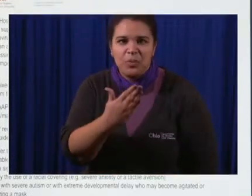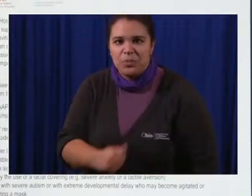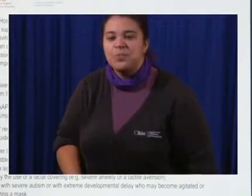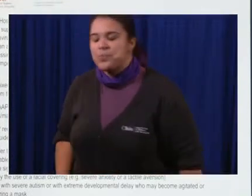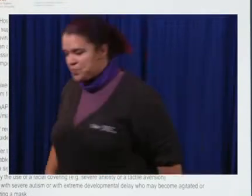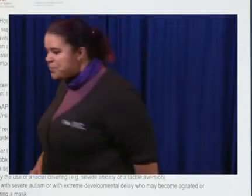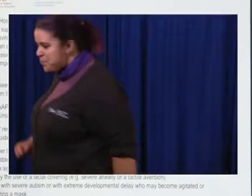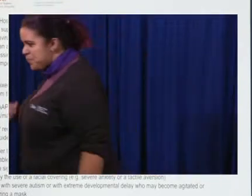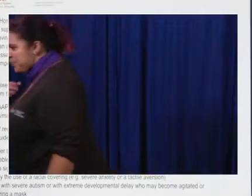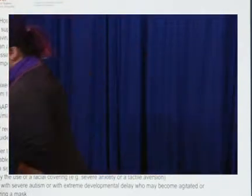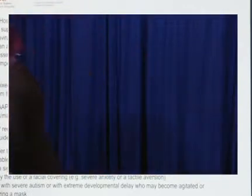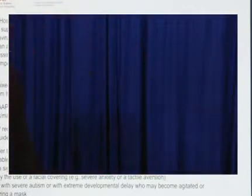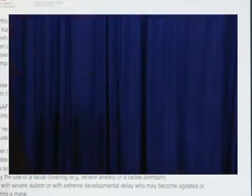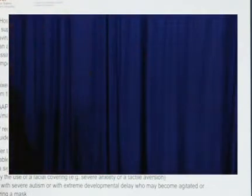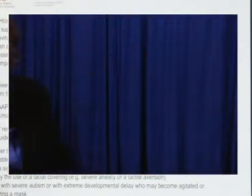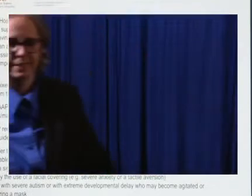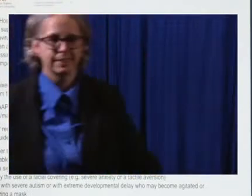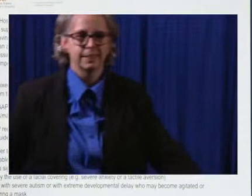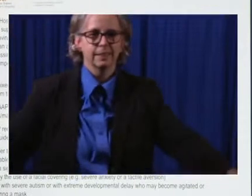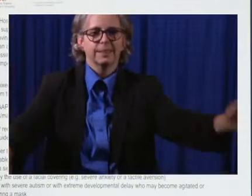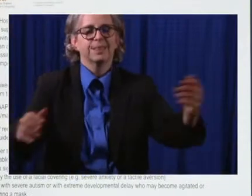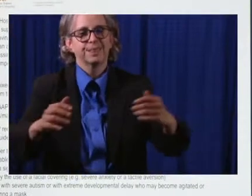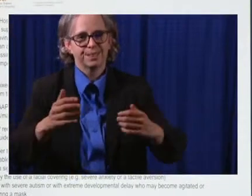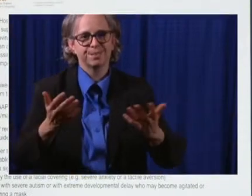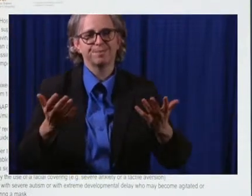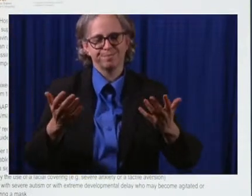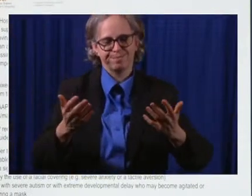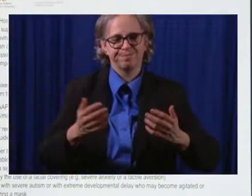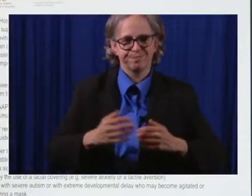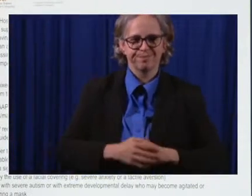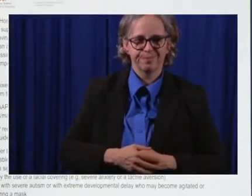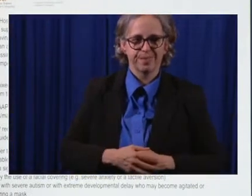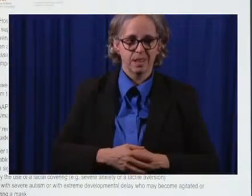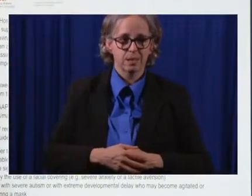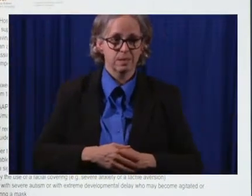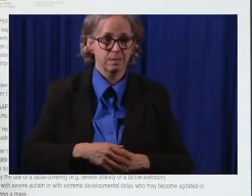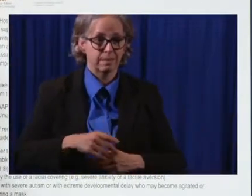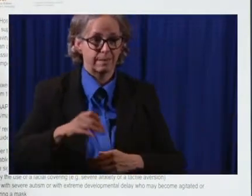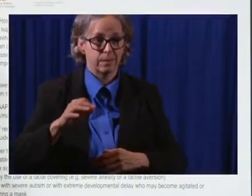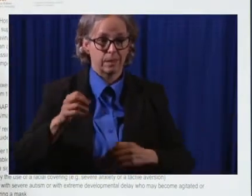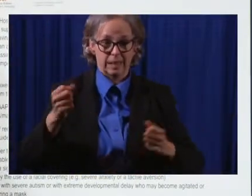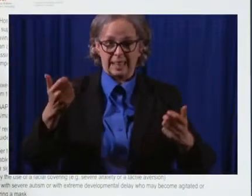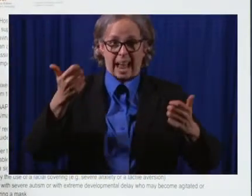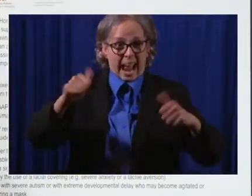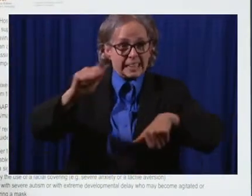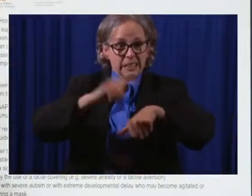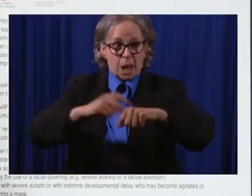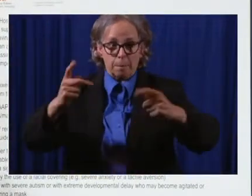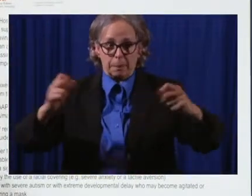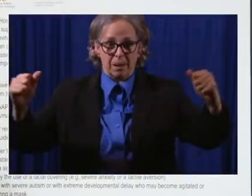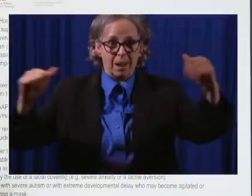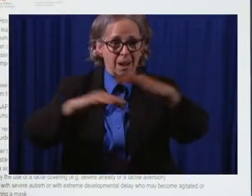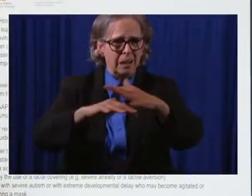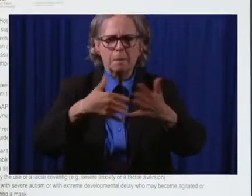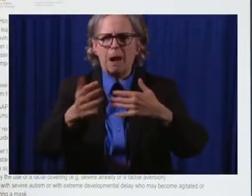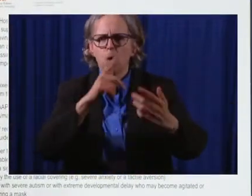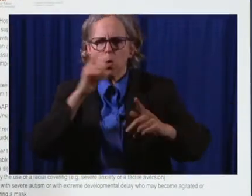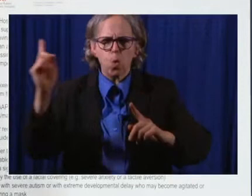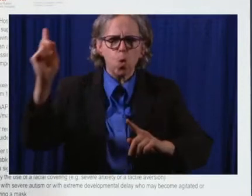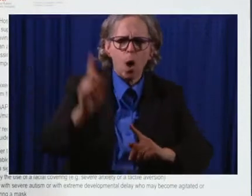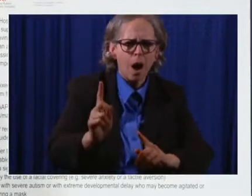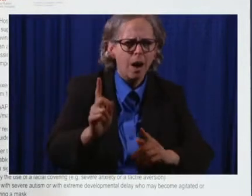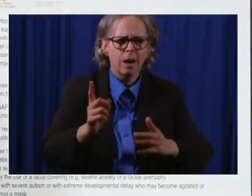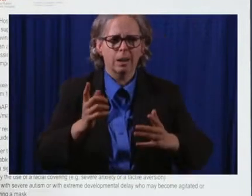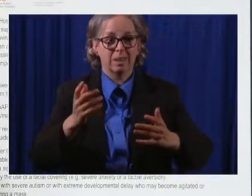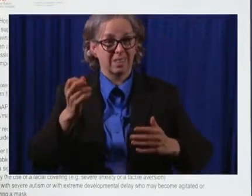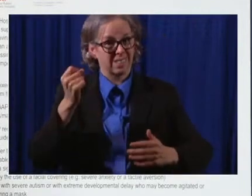Well, look, I'm always concerned anytime anybody gets together. If that is an inside event, I don't even know if this is an inside event